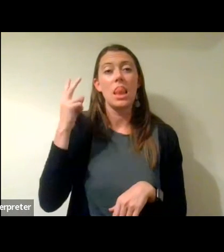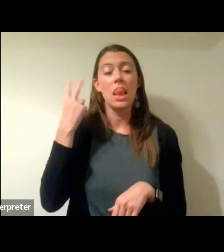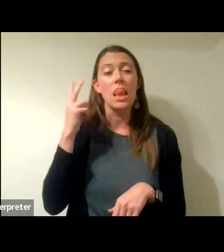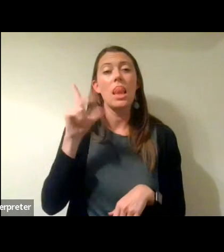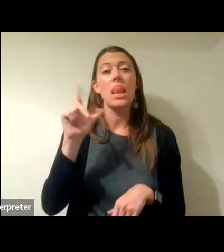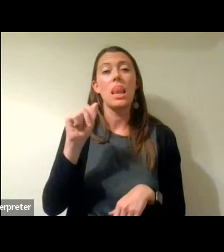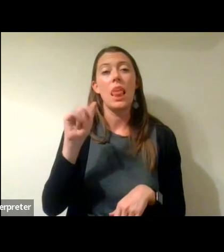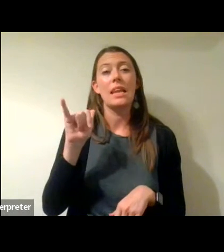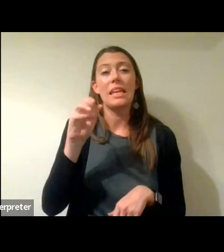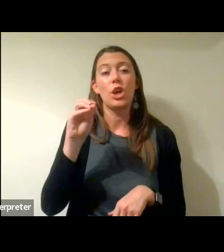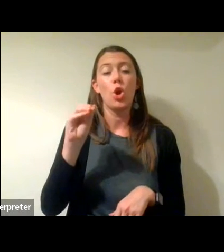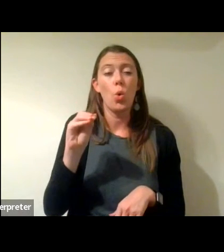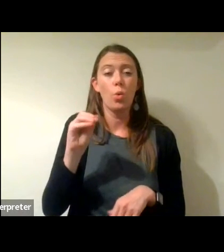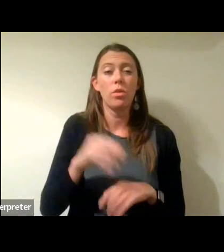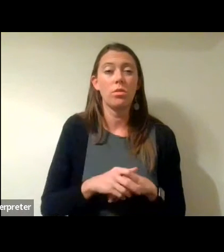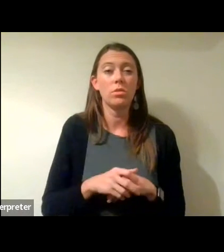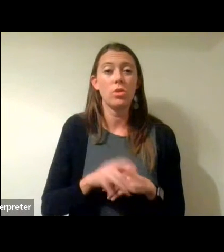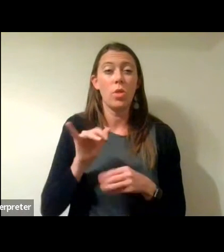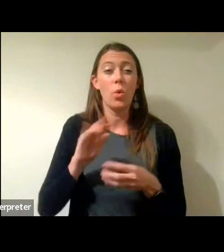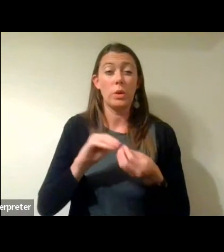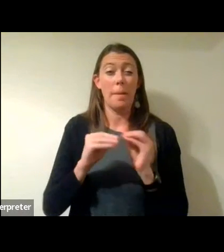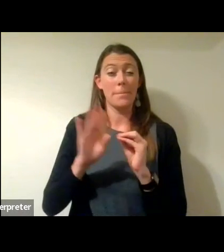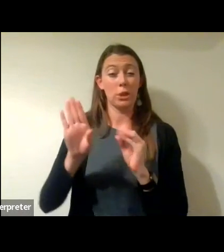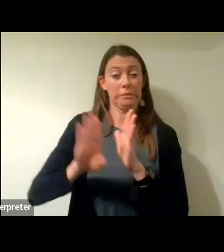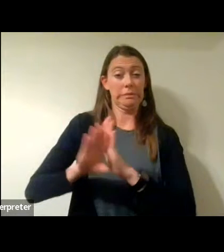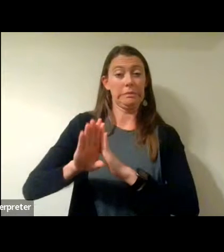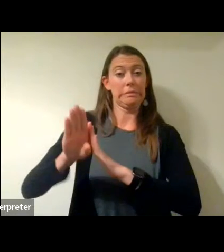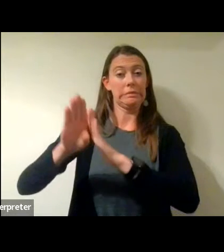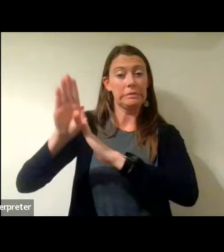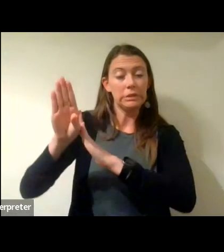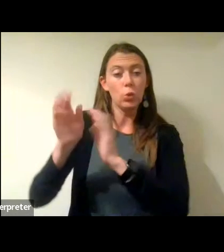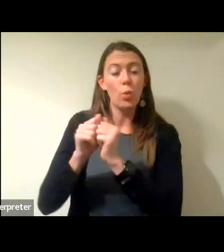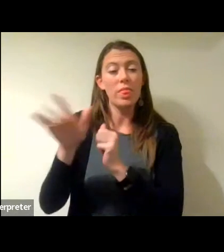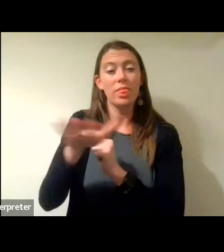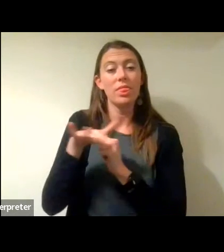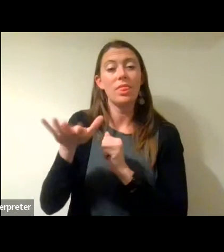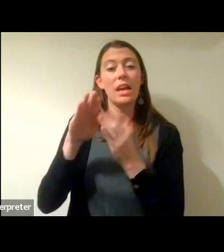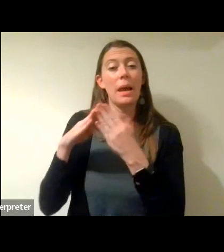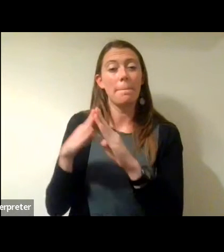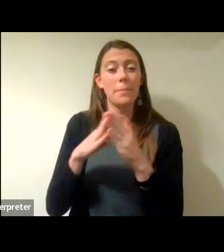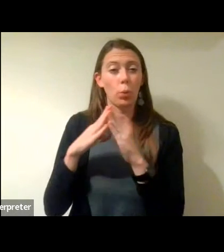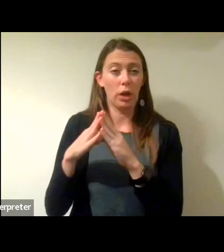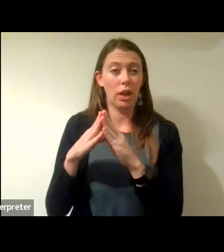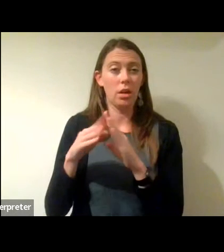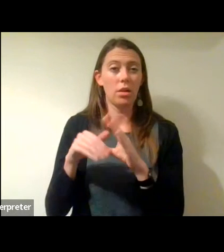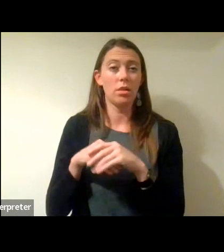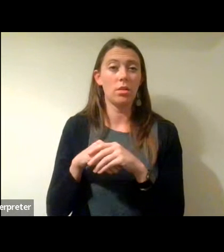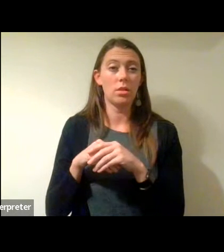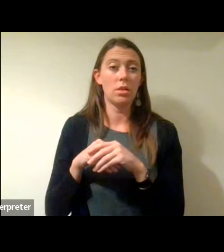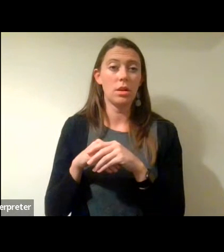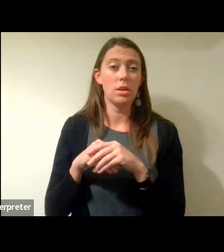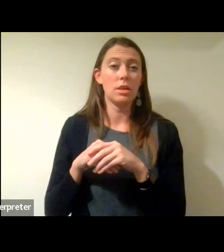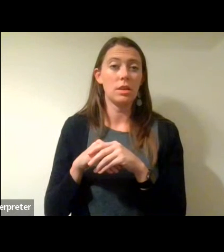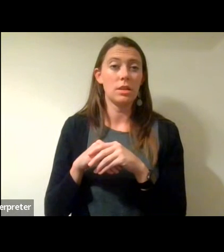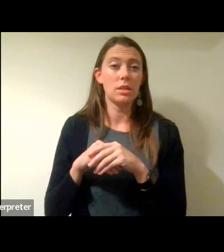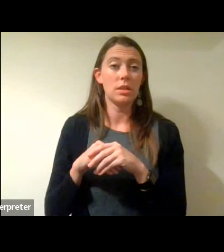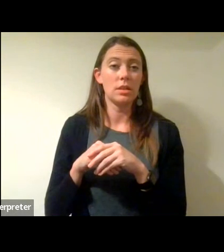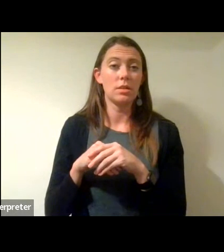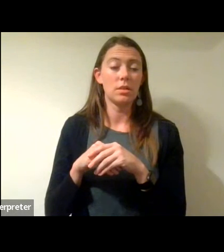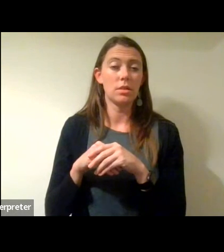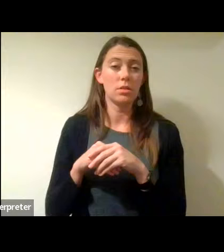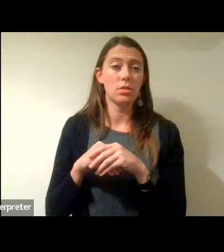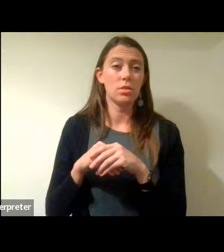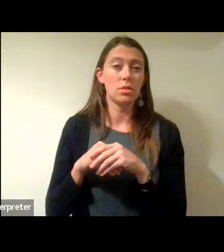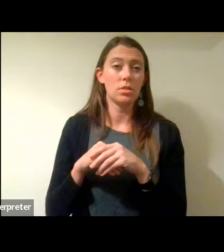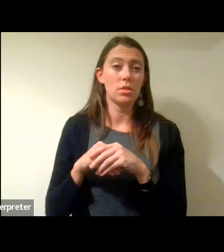that where the numbers were going up faster among Latinos and other groups, and now now we're seeing the highest rates. So now we